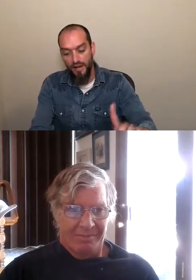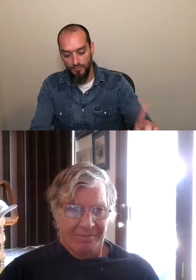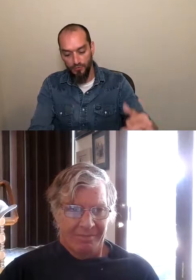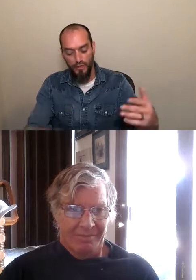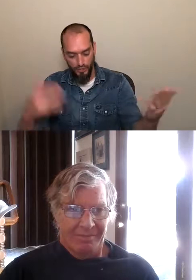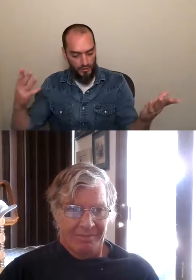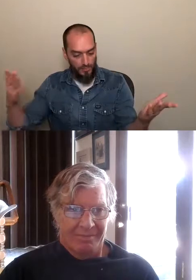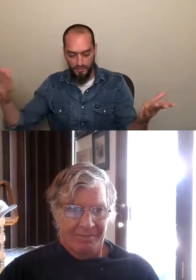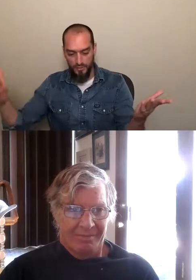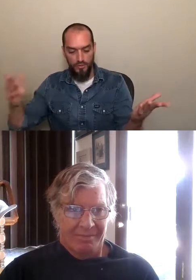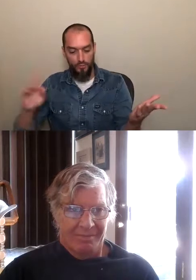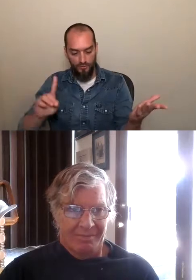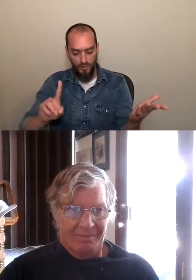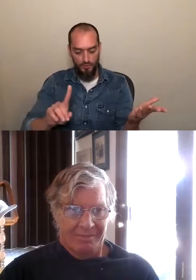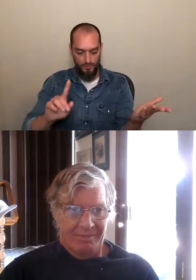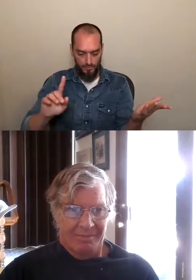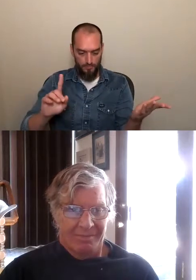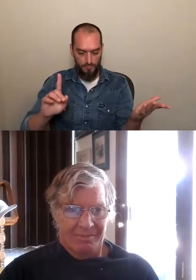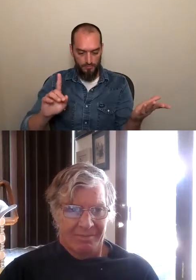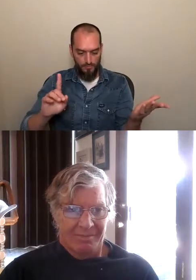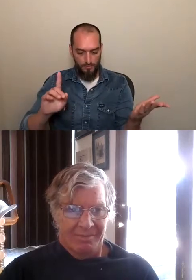by air infiltration in possession of water vapor,